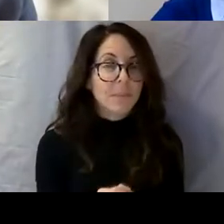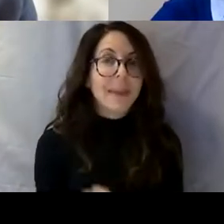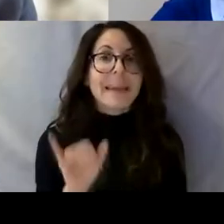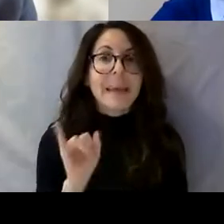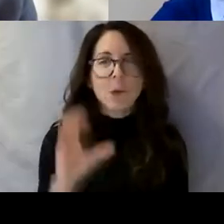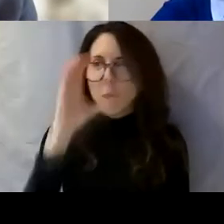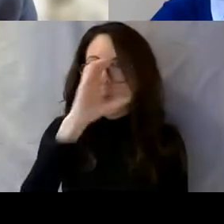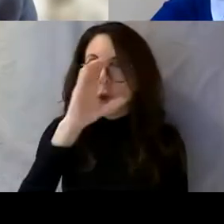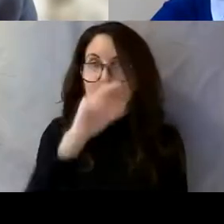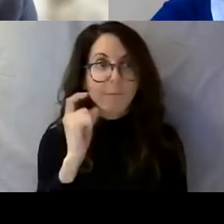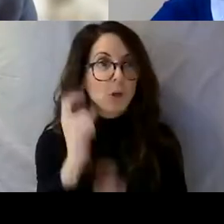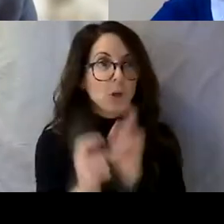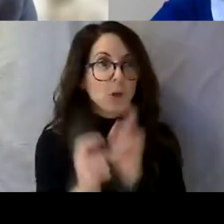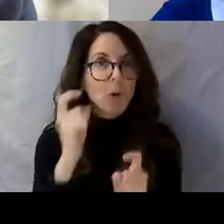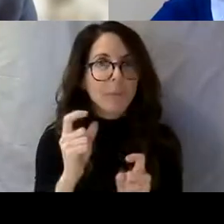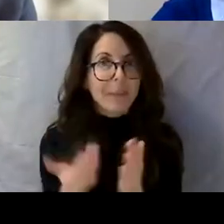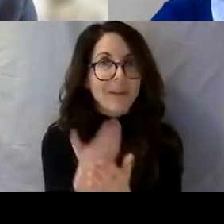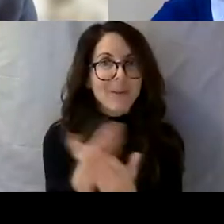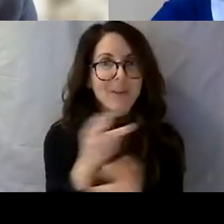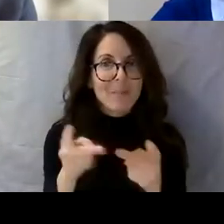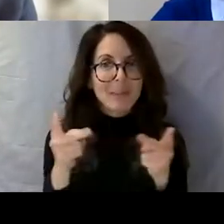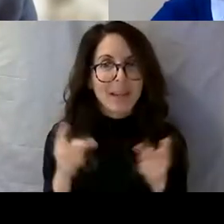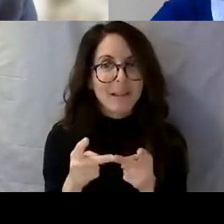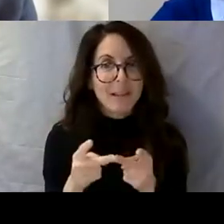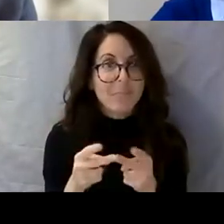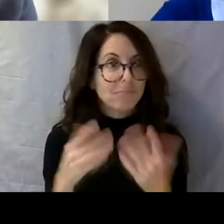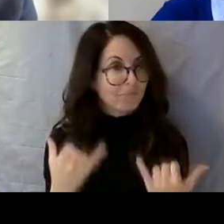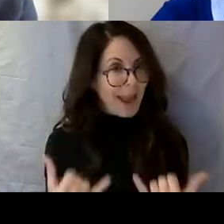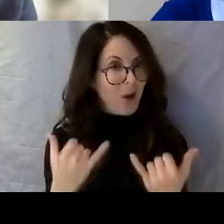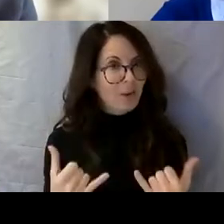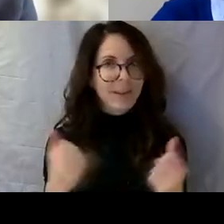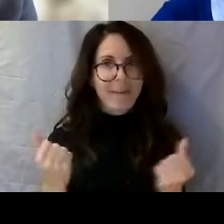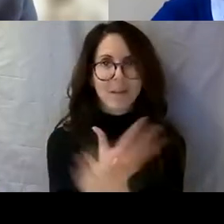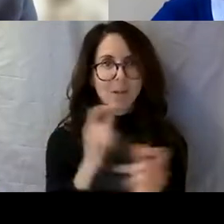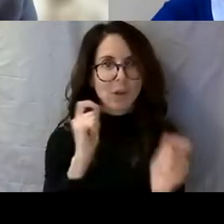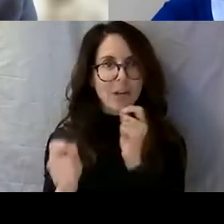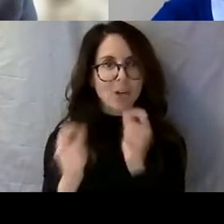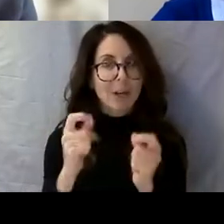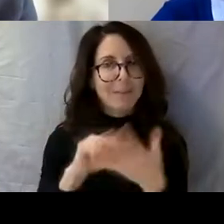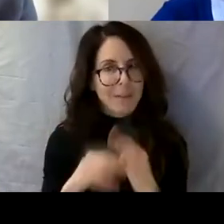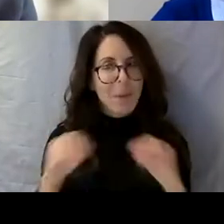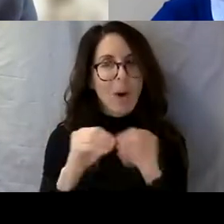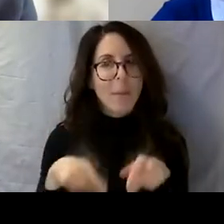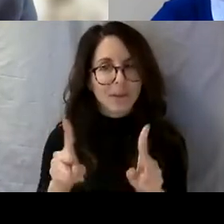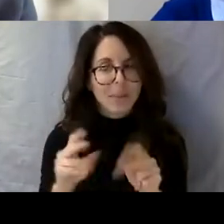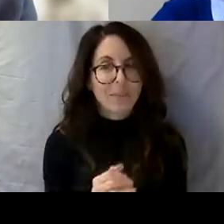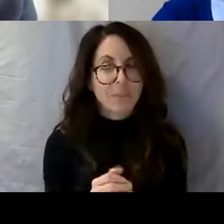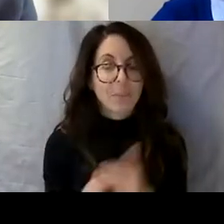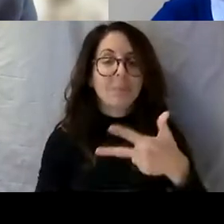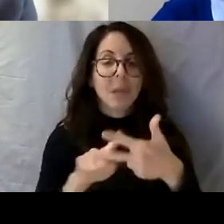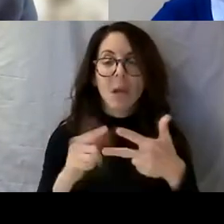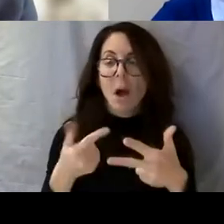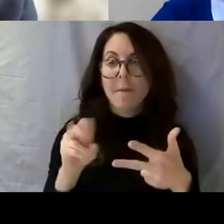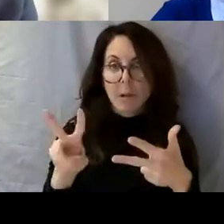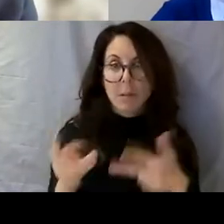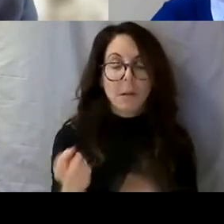unexpected places. I think today's changing context opens new doors. And governance, Fox style thinking